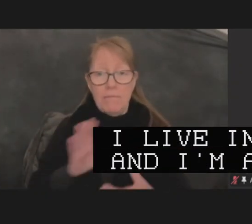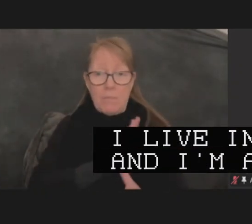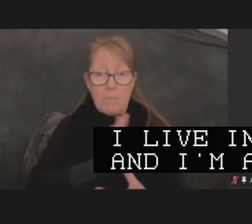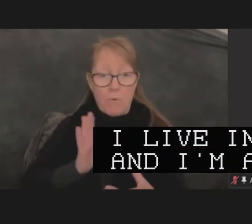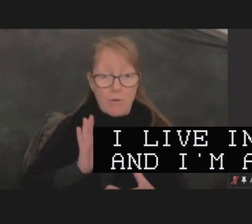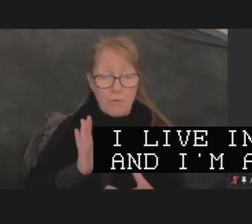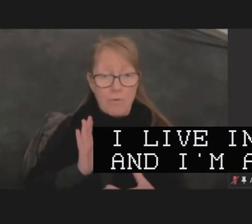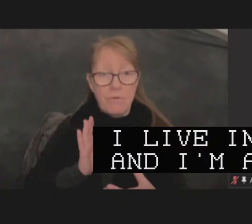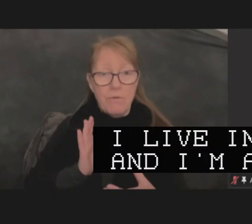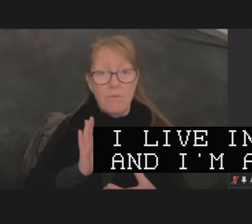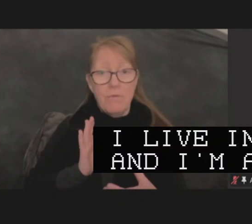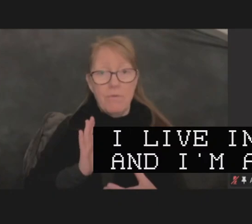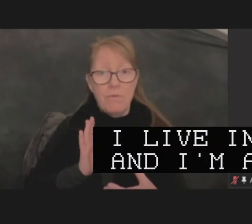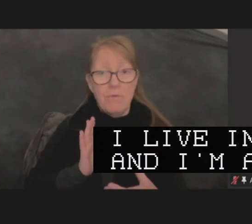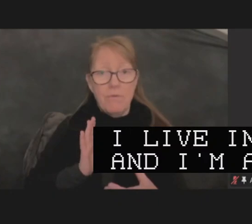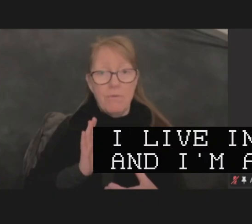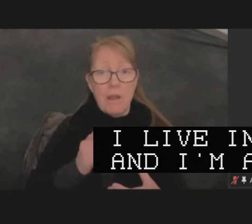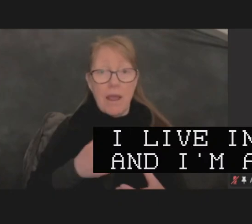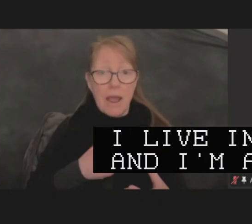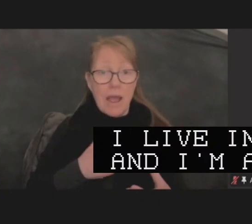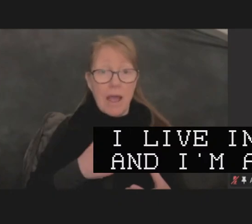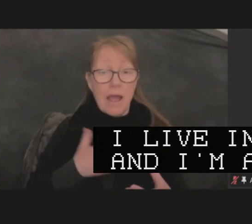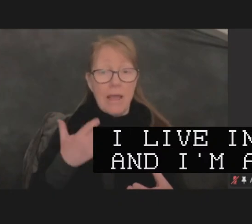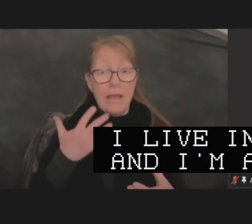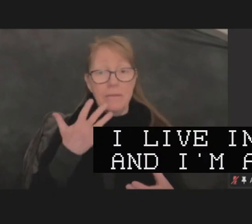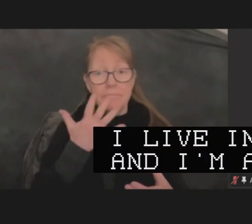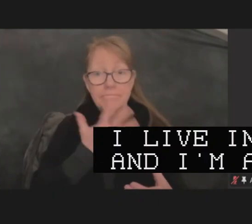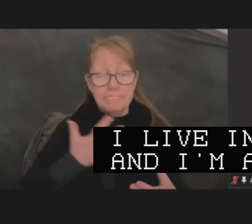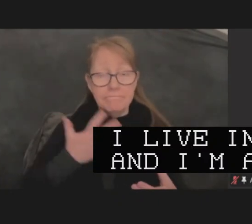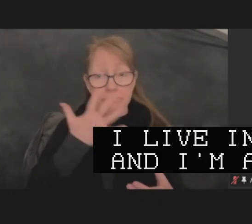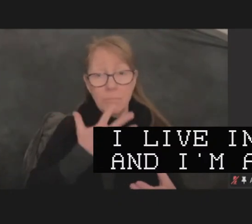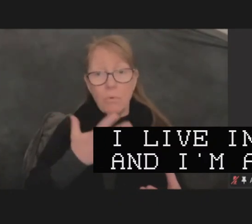I am a white female